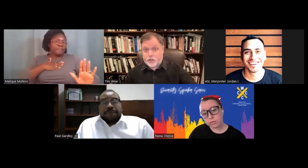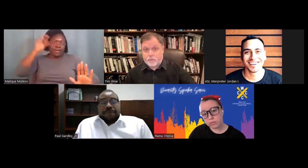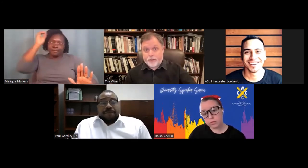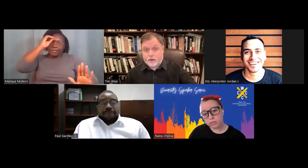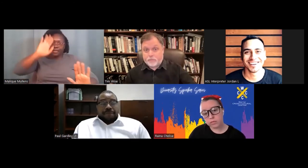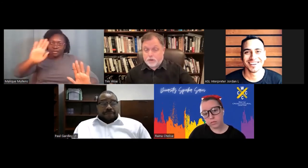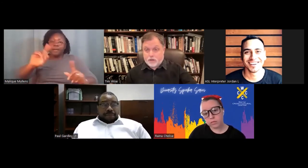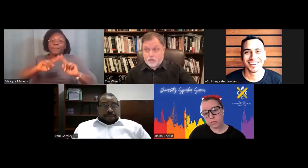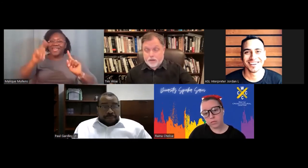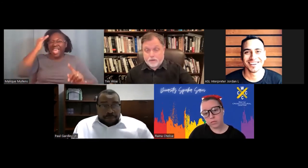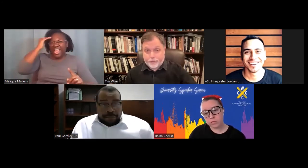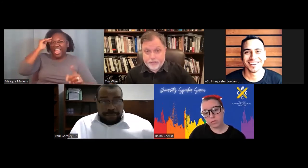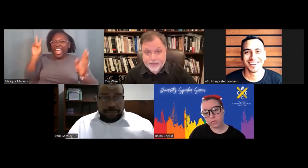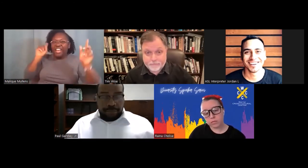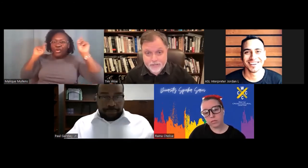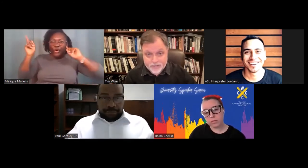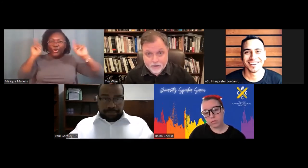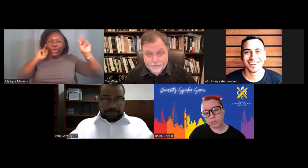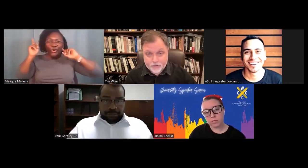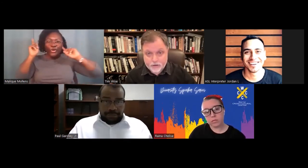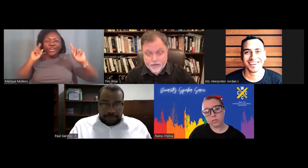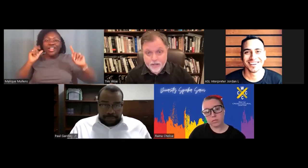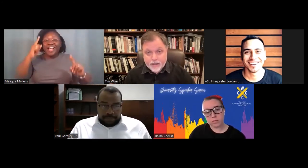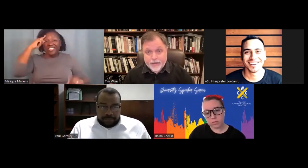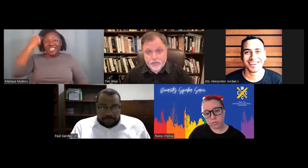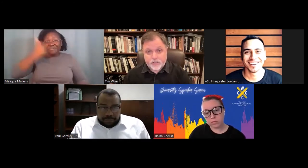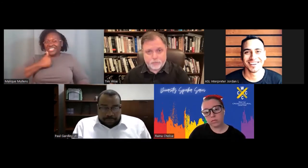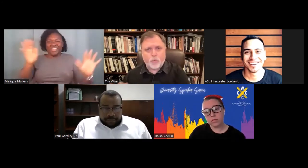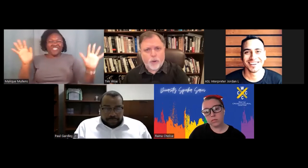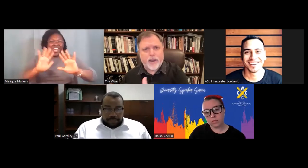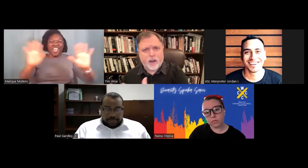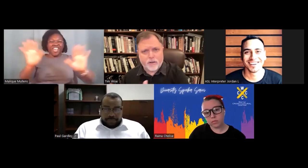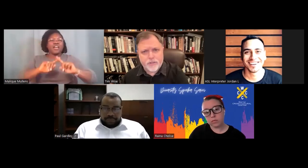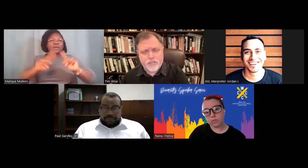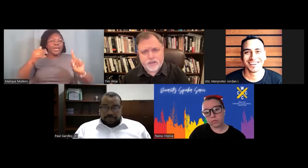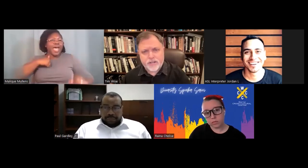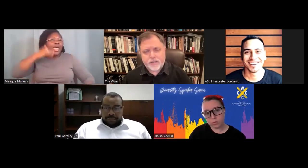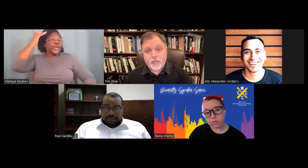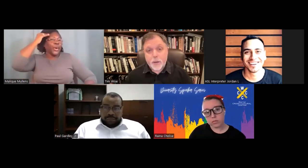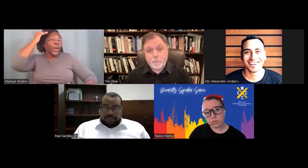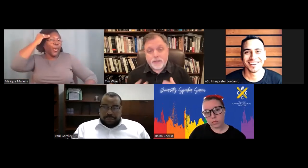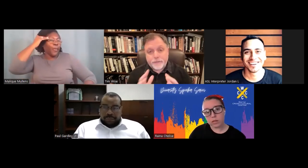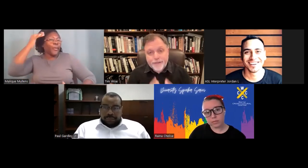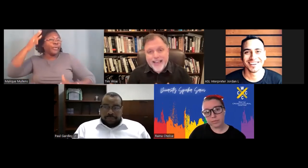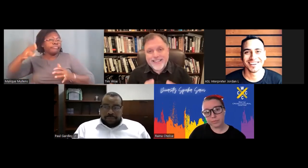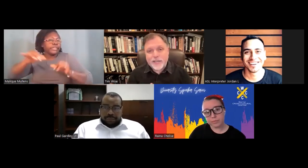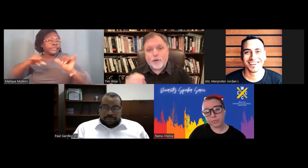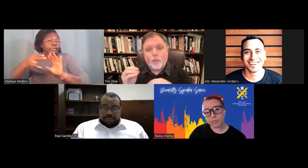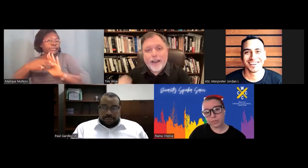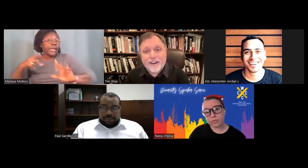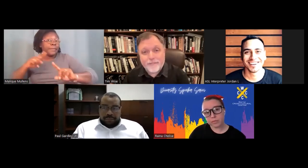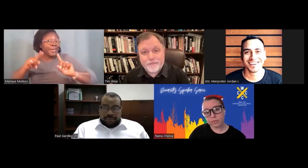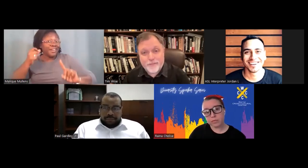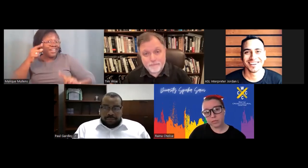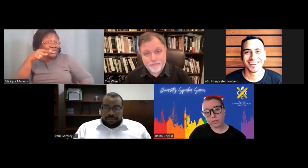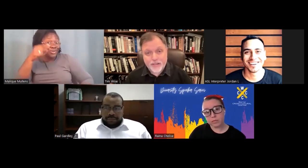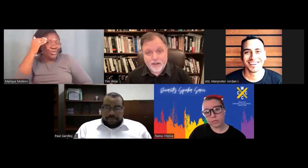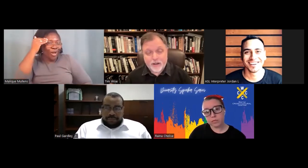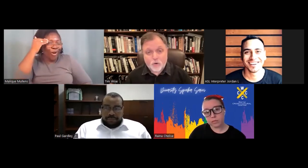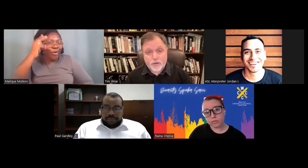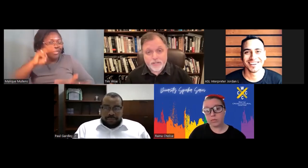I just know about them. Oh, I don't think that myself. You know, I just am aware of the stereotypes. But the fact that you're aware of